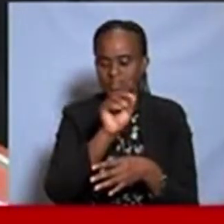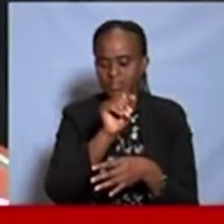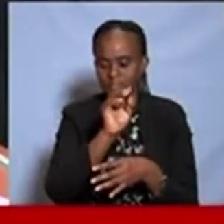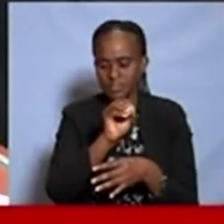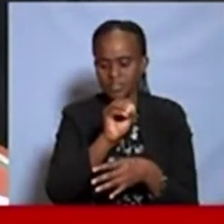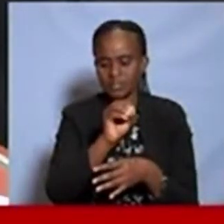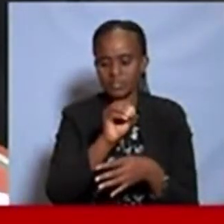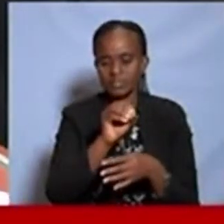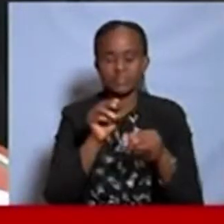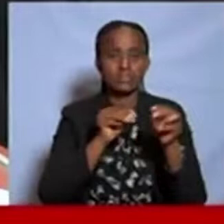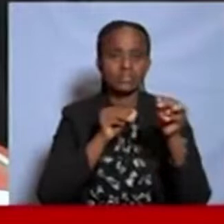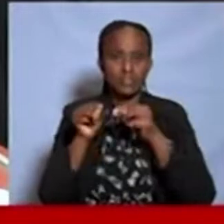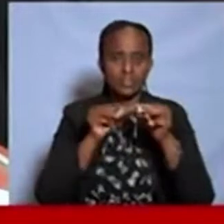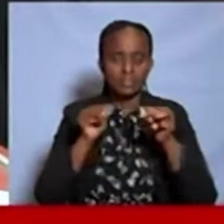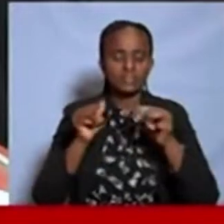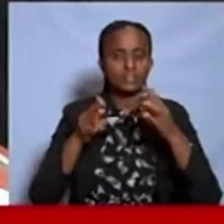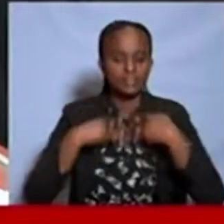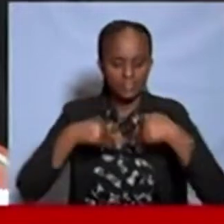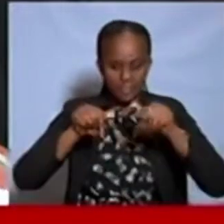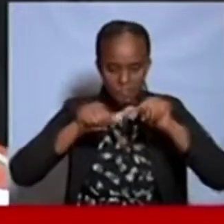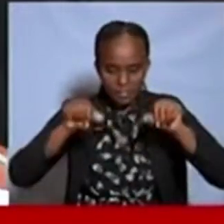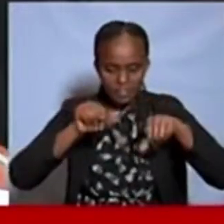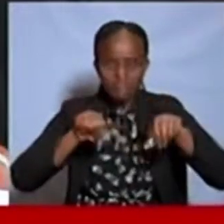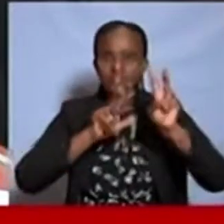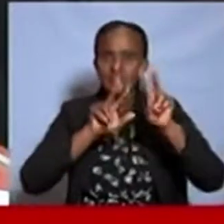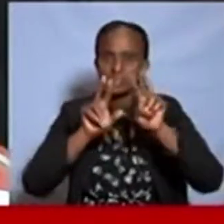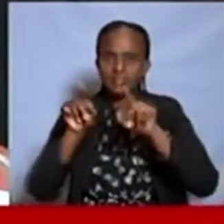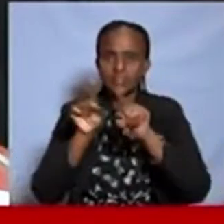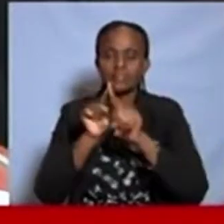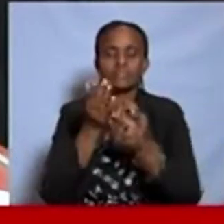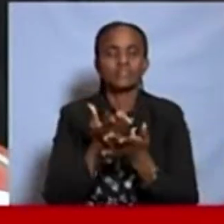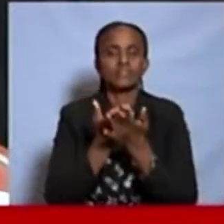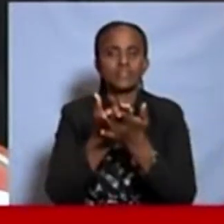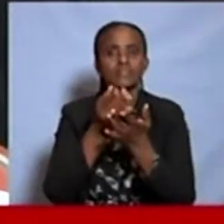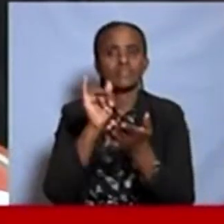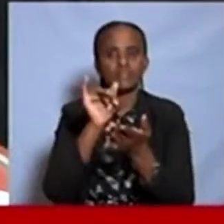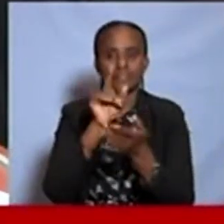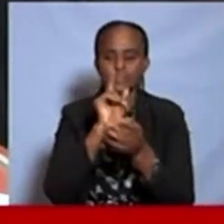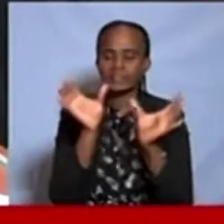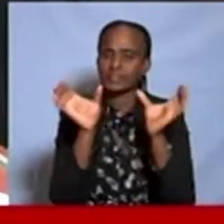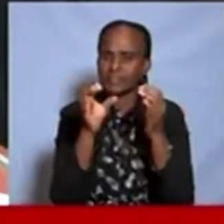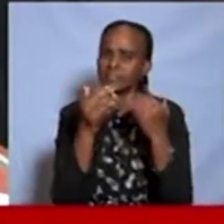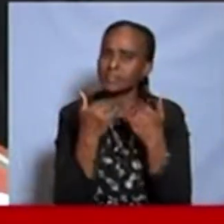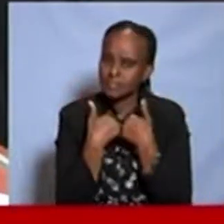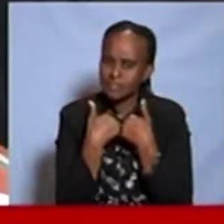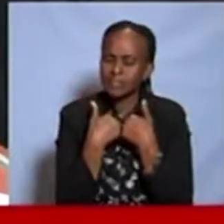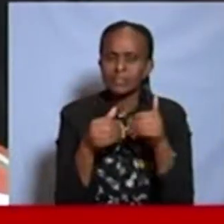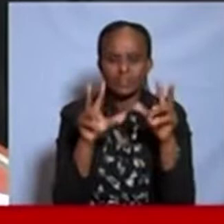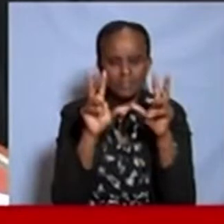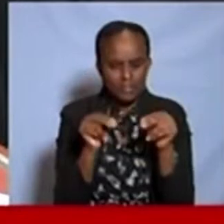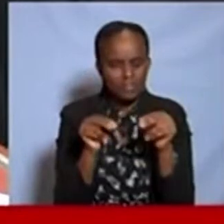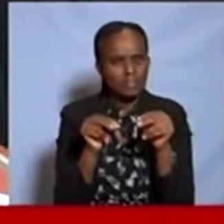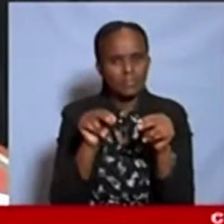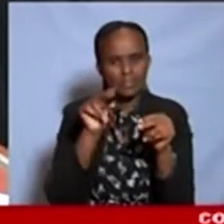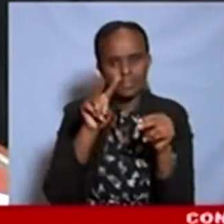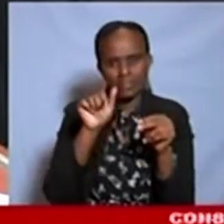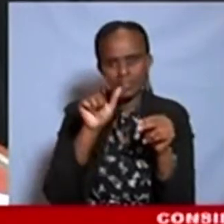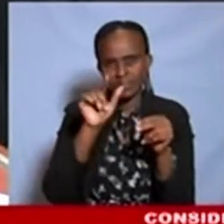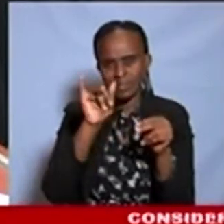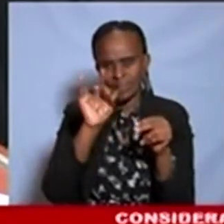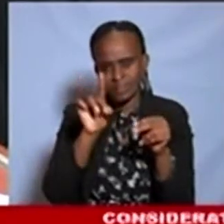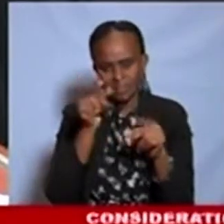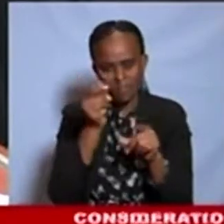query, management acknowledges the auditor's observation and submit that the council has had no valid valuation roll